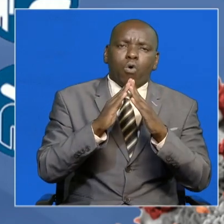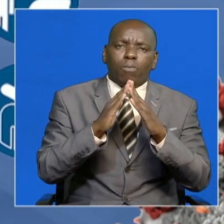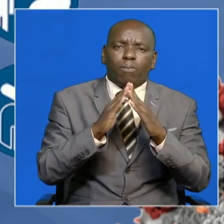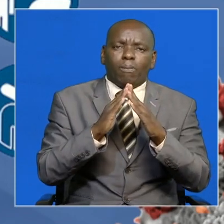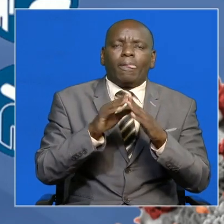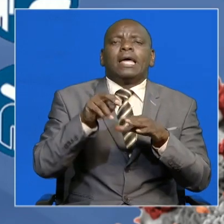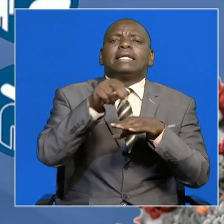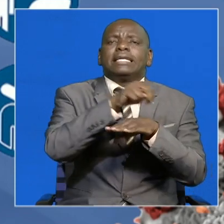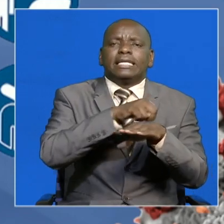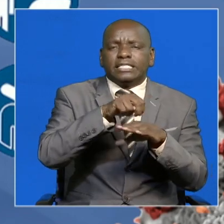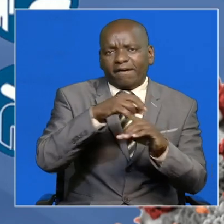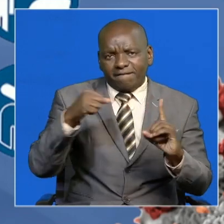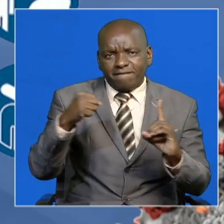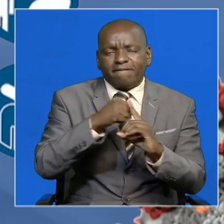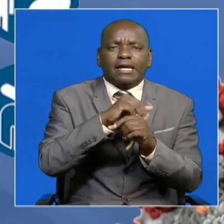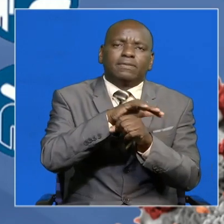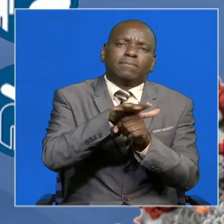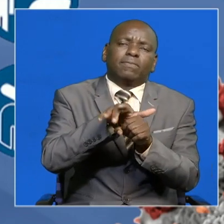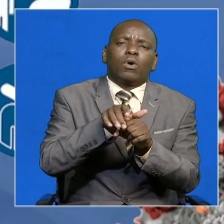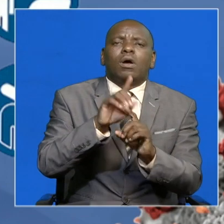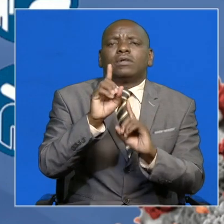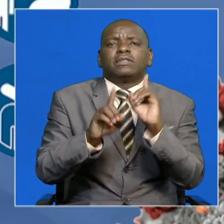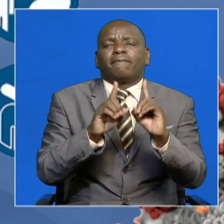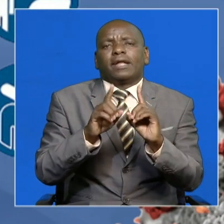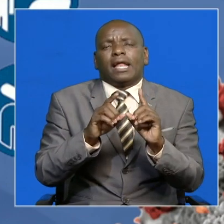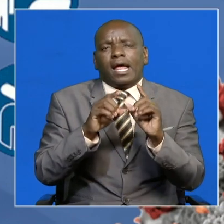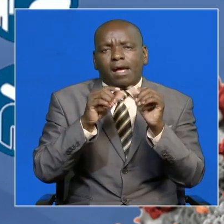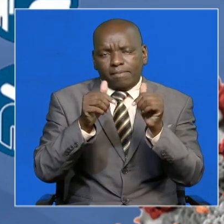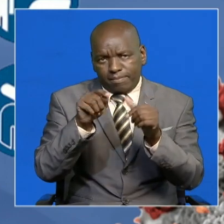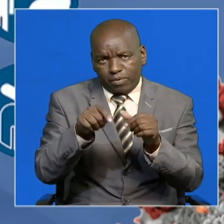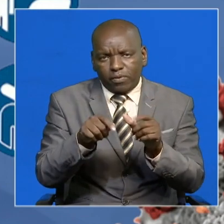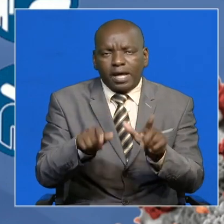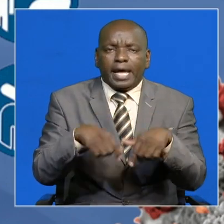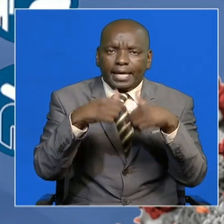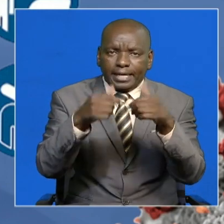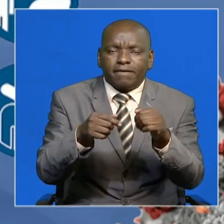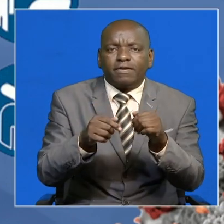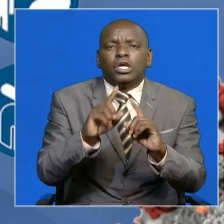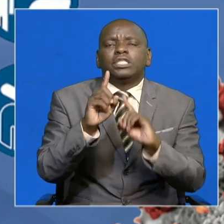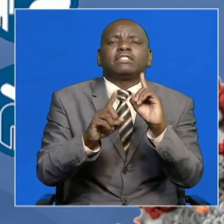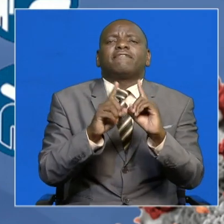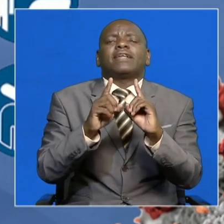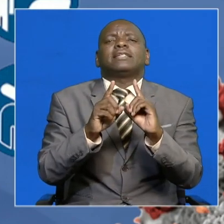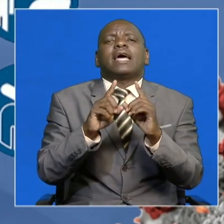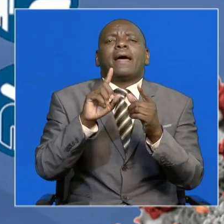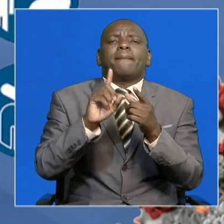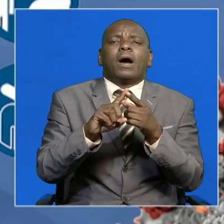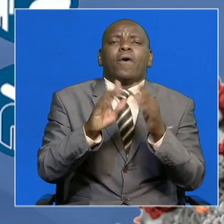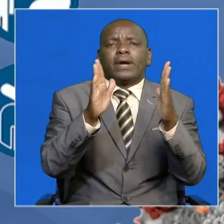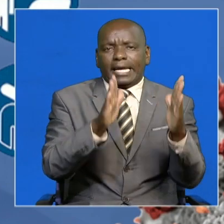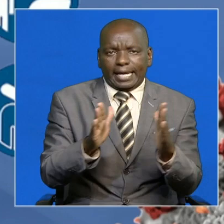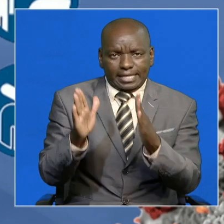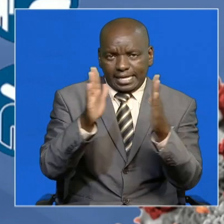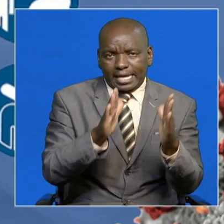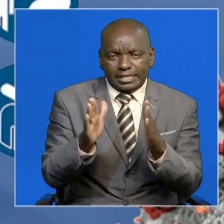The national response through the case management pillar has put in place very detailed and comprehensive